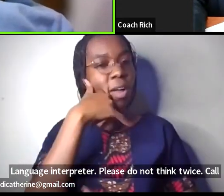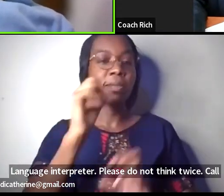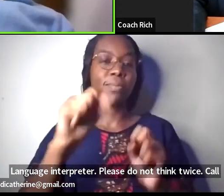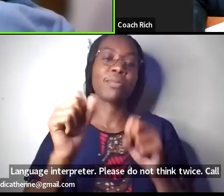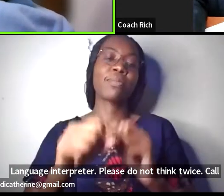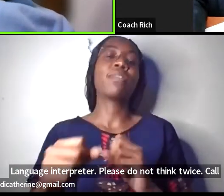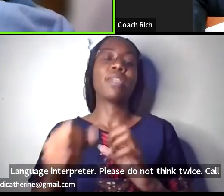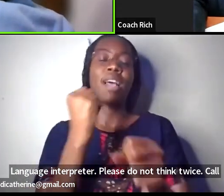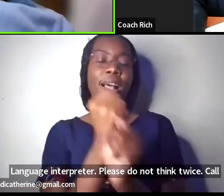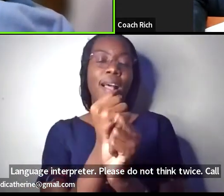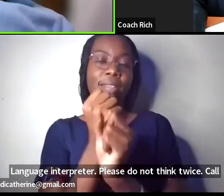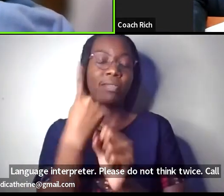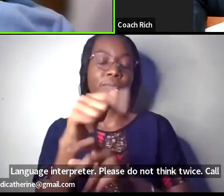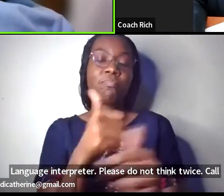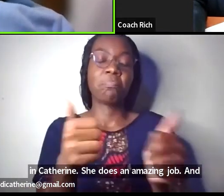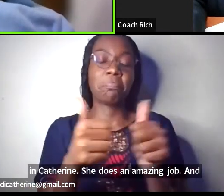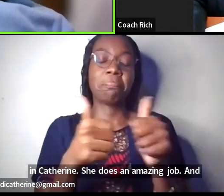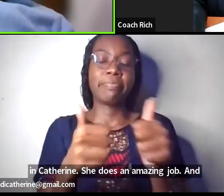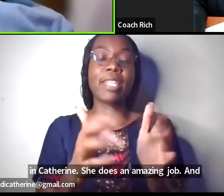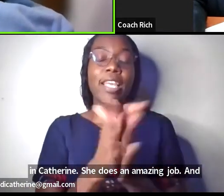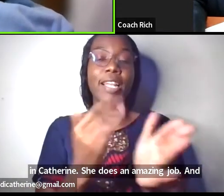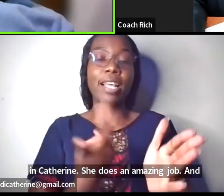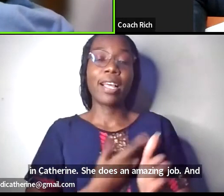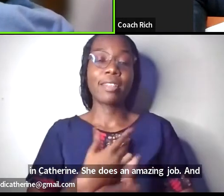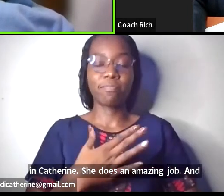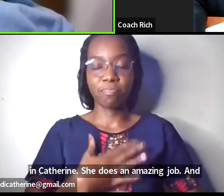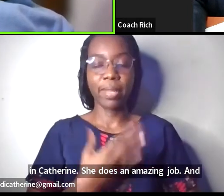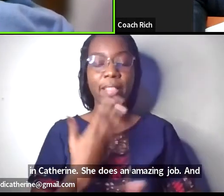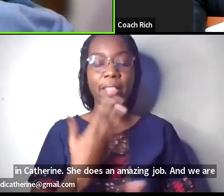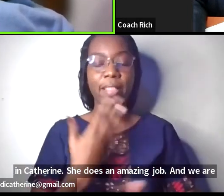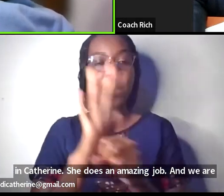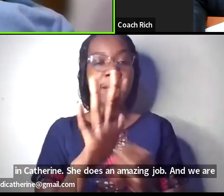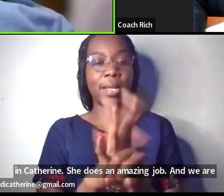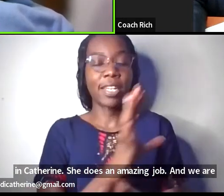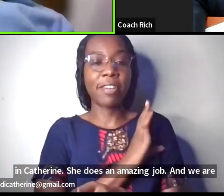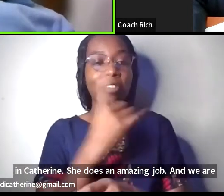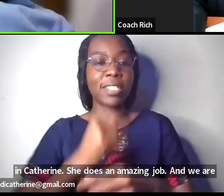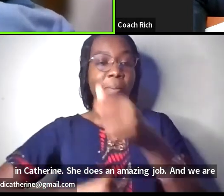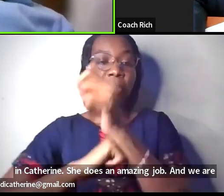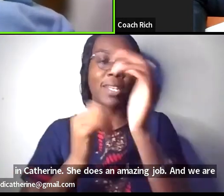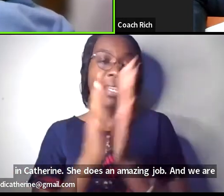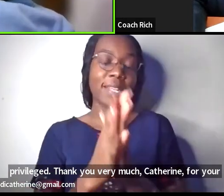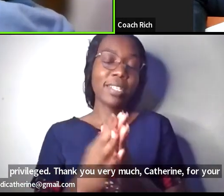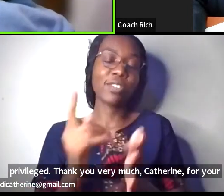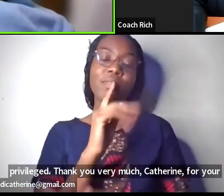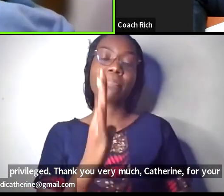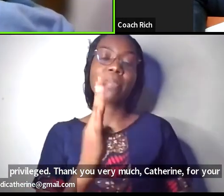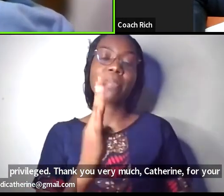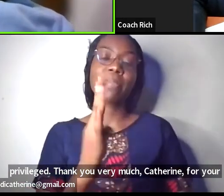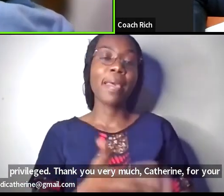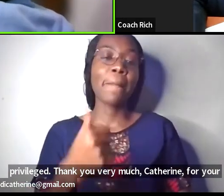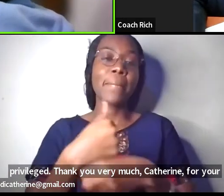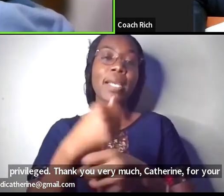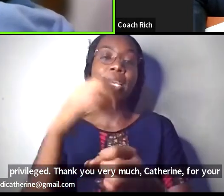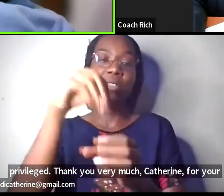amazing job, and we are privileged. Thank you very much, Catherine, for your support and for being here and making us inclusive, and also being there for those